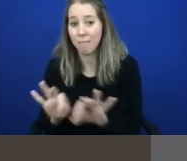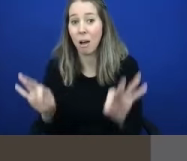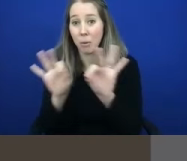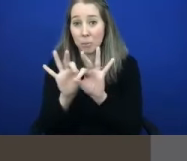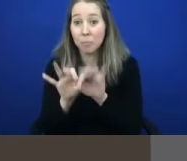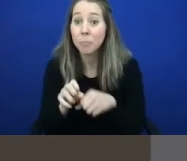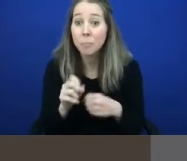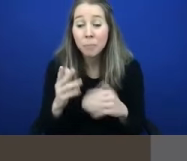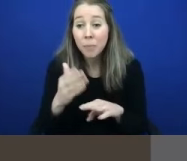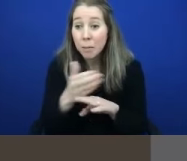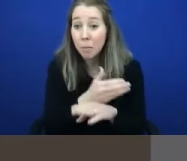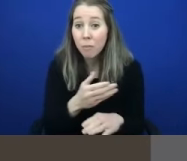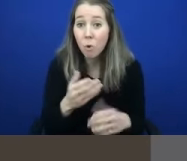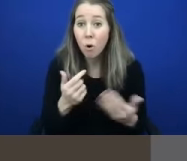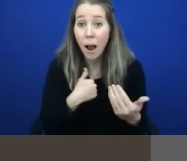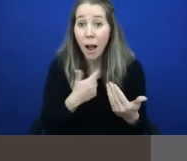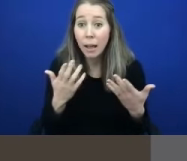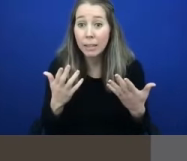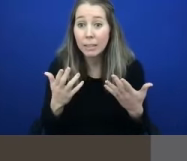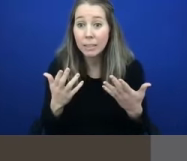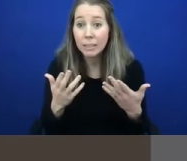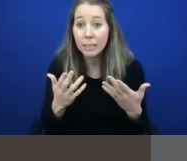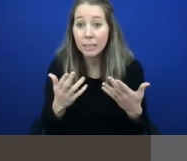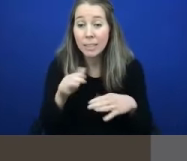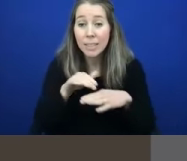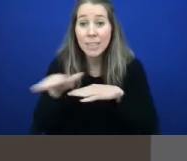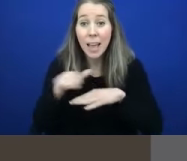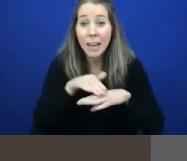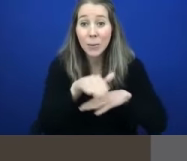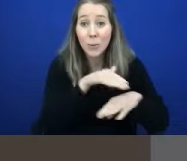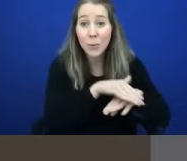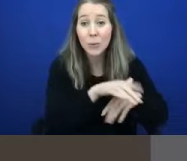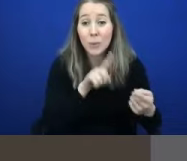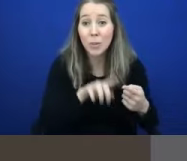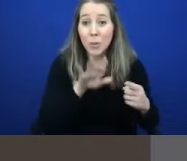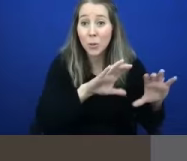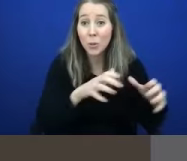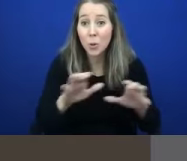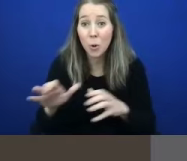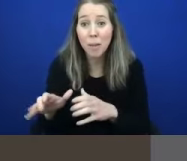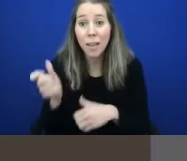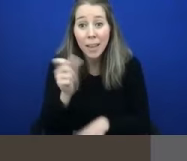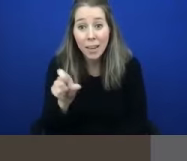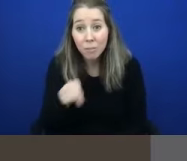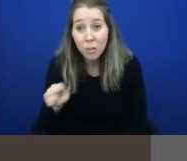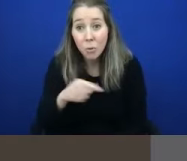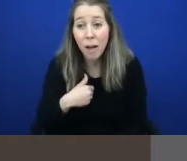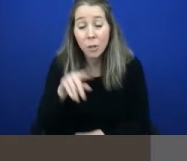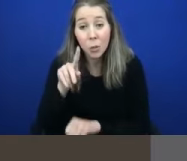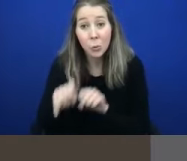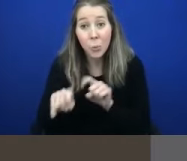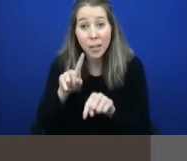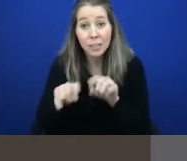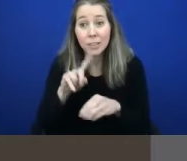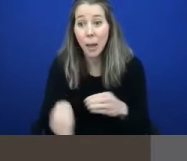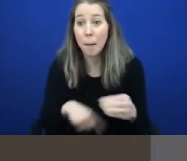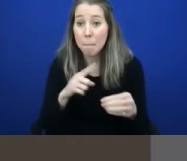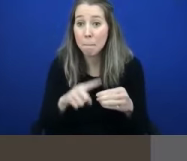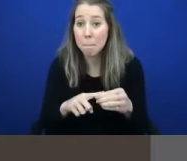All right, so before I send you off into your breakout rooms, does anybody have any questions